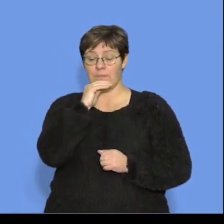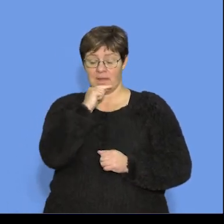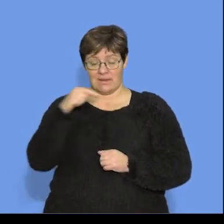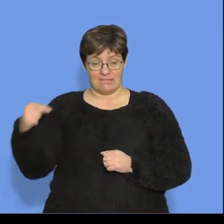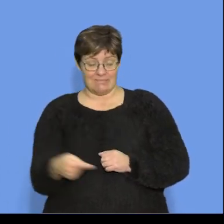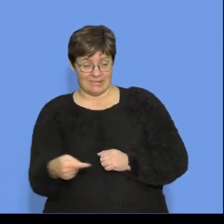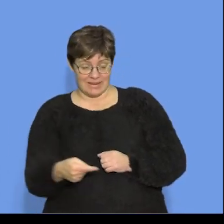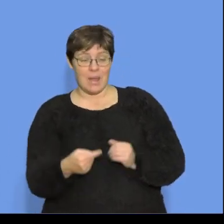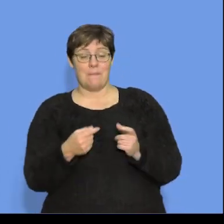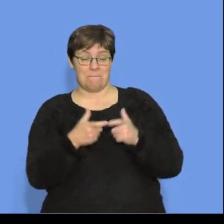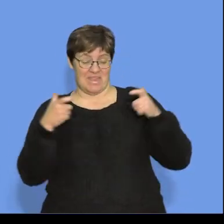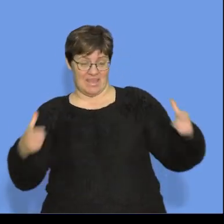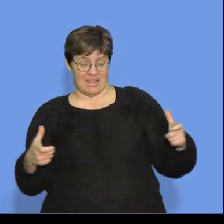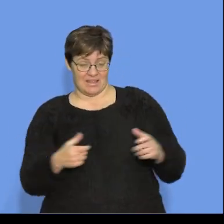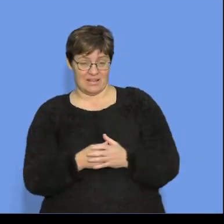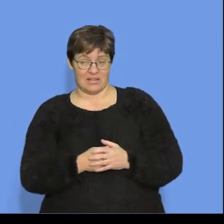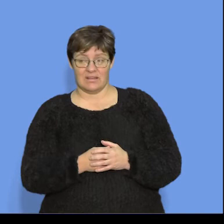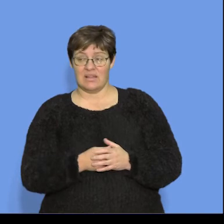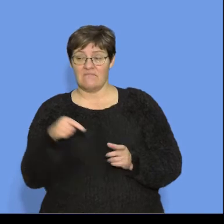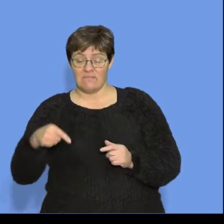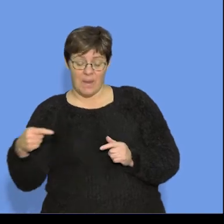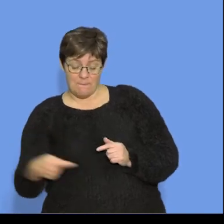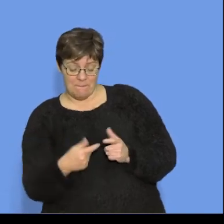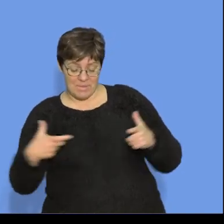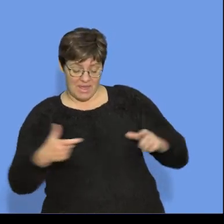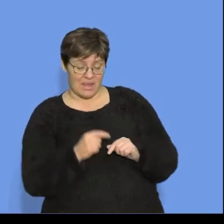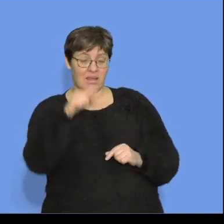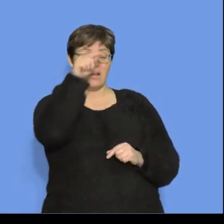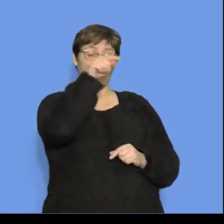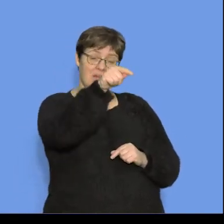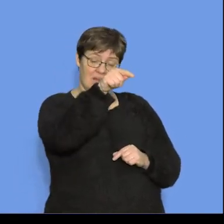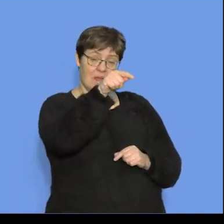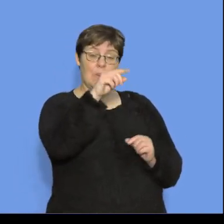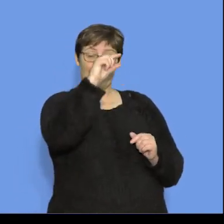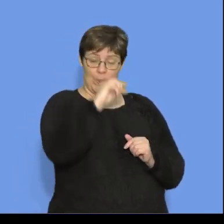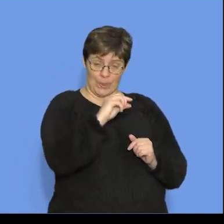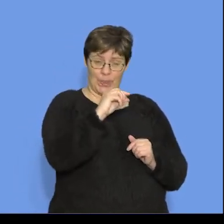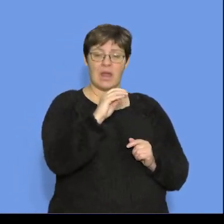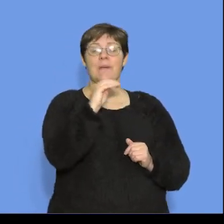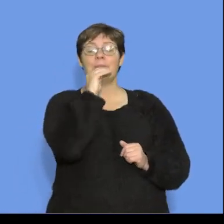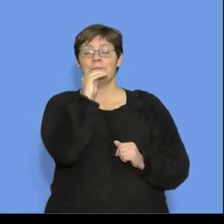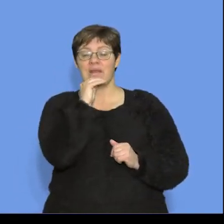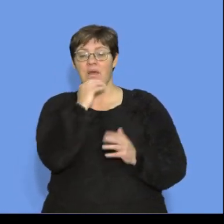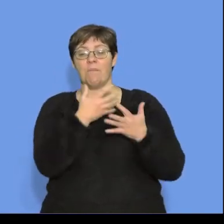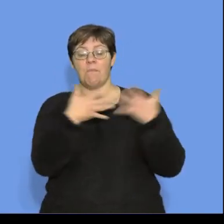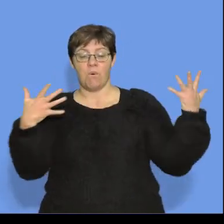big. When that's the case, we've got a fraction, and that's telling us we've got